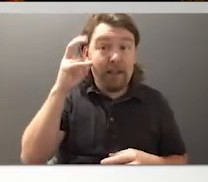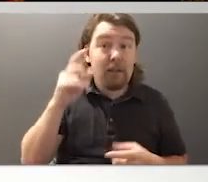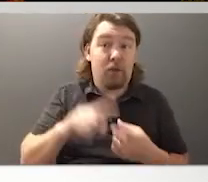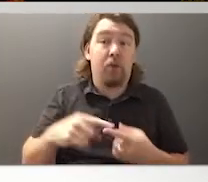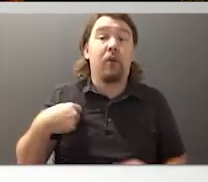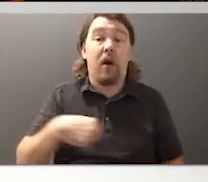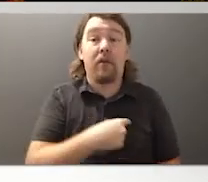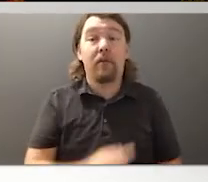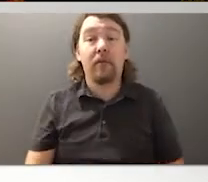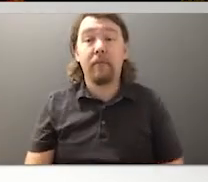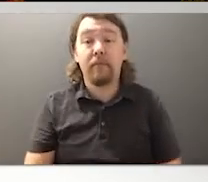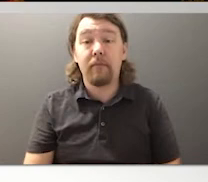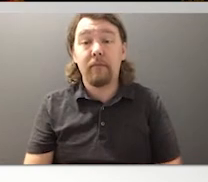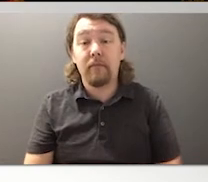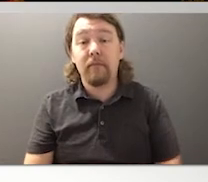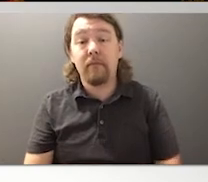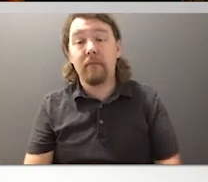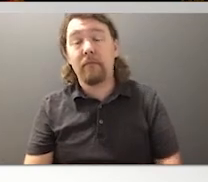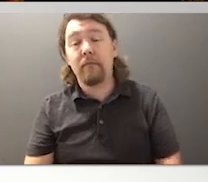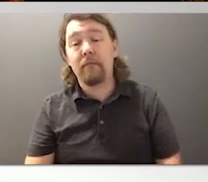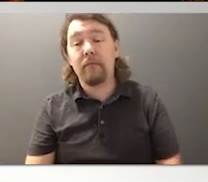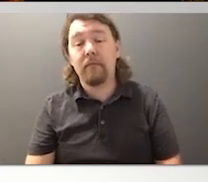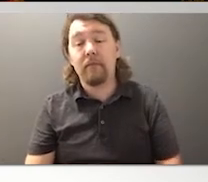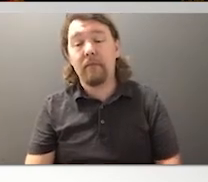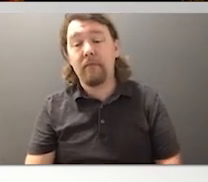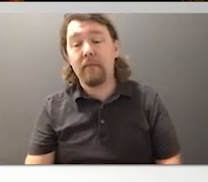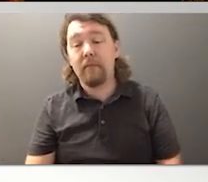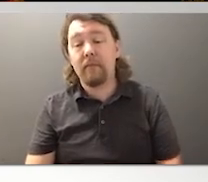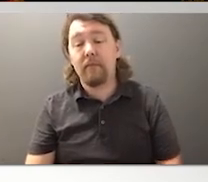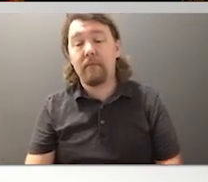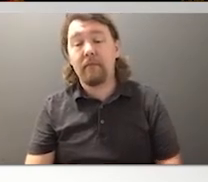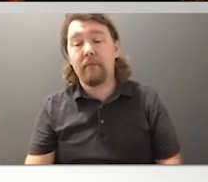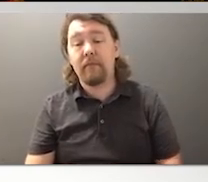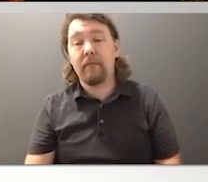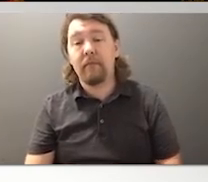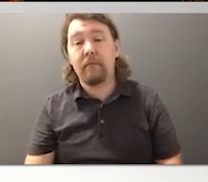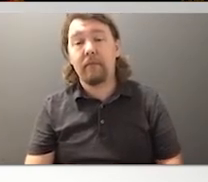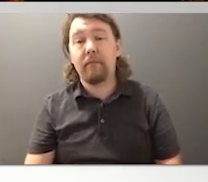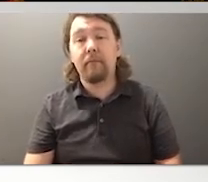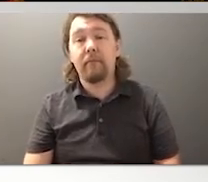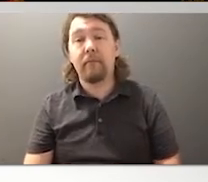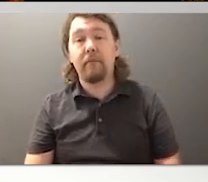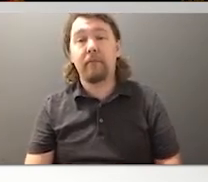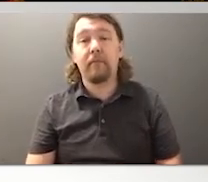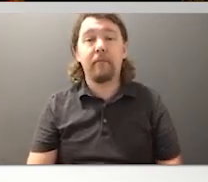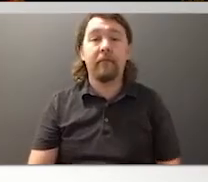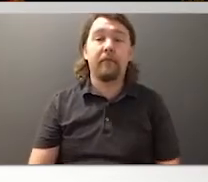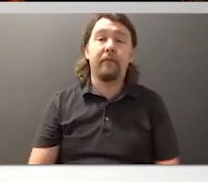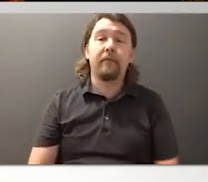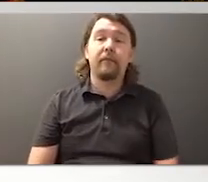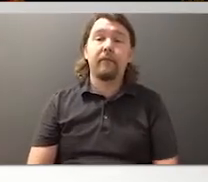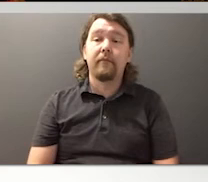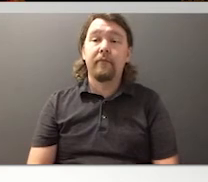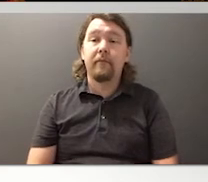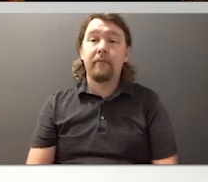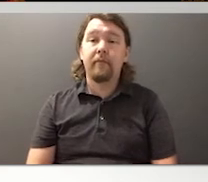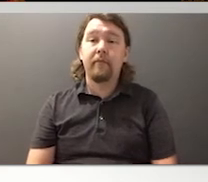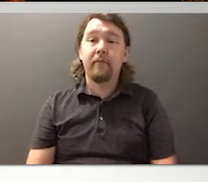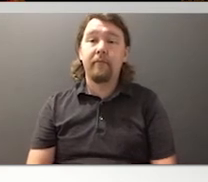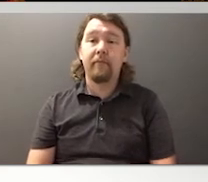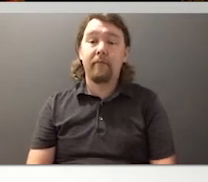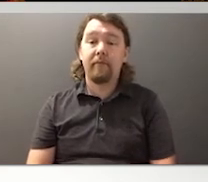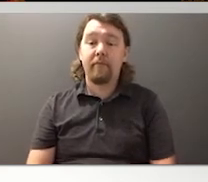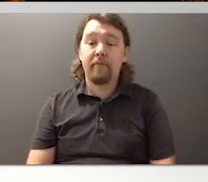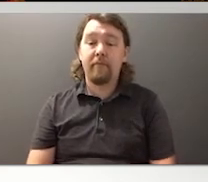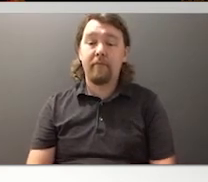So that's all I can say. Of course. And we just want it to stay good. Right now, we just want it to stay good. Yeah. And can